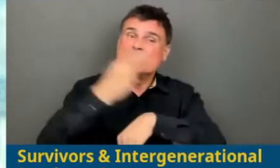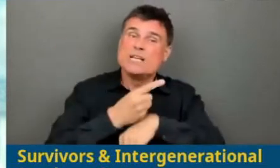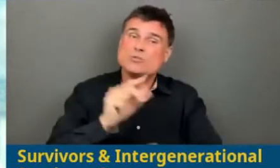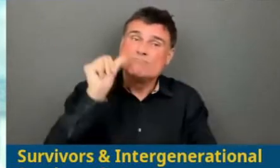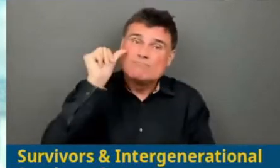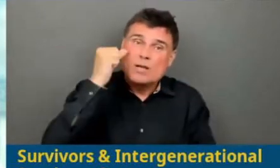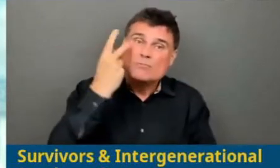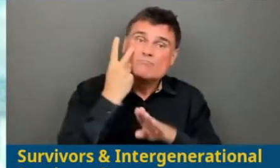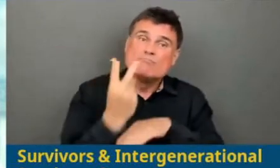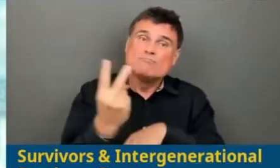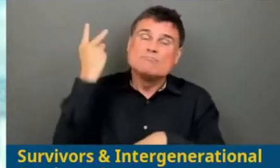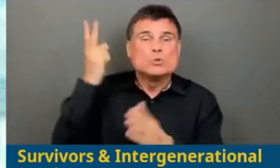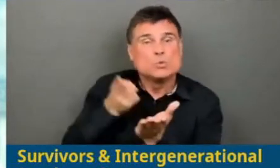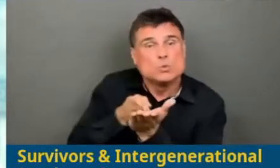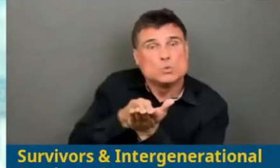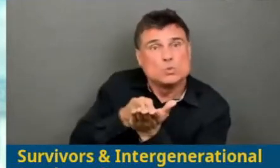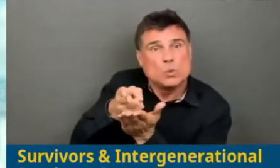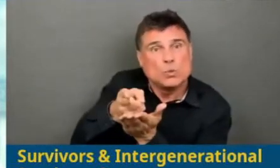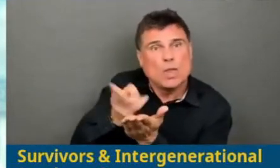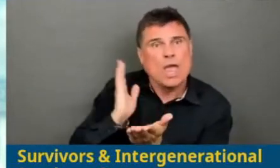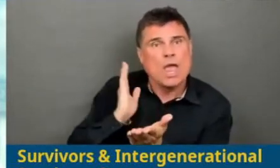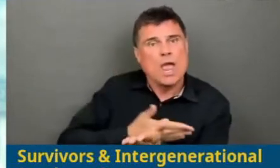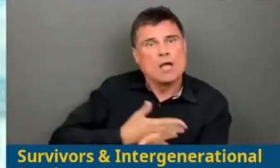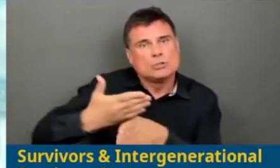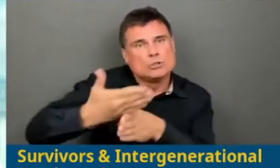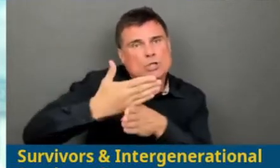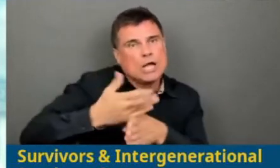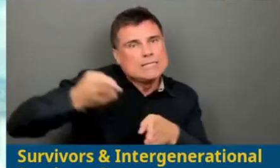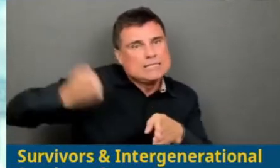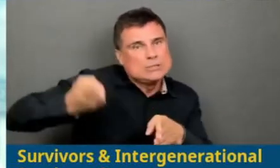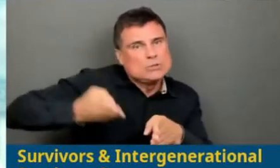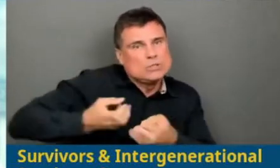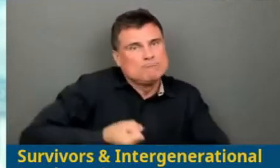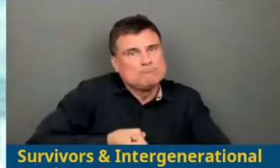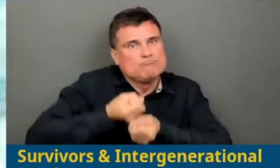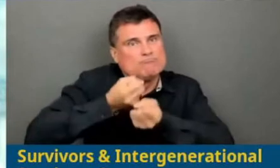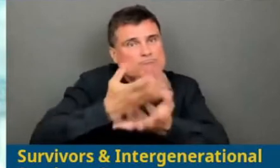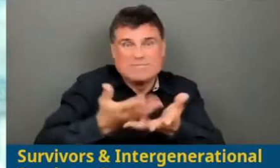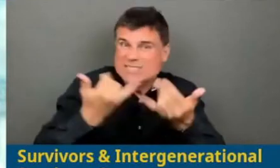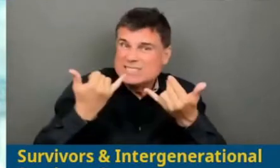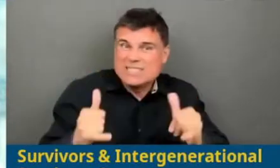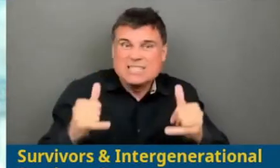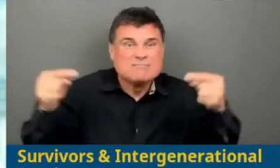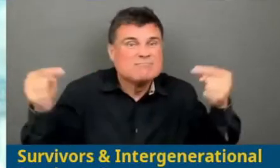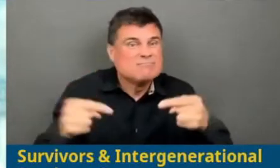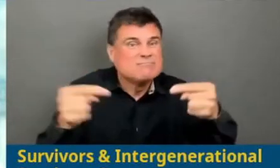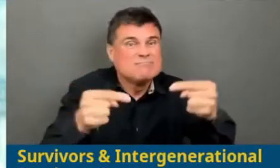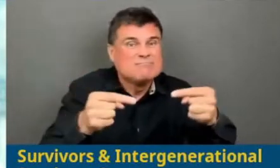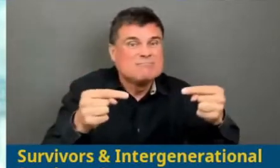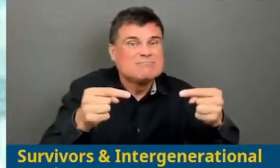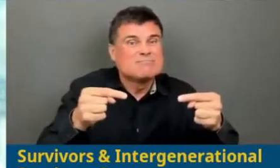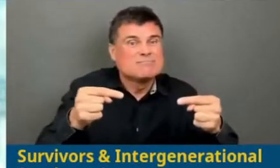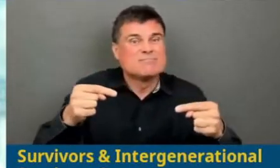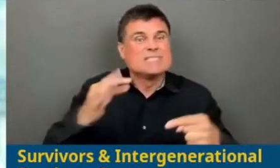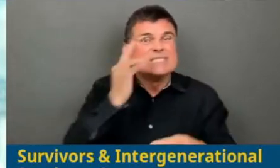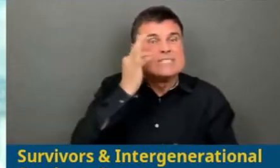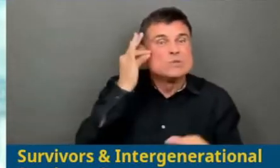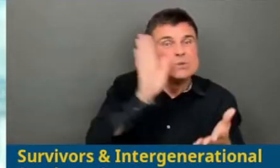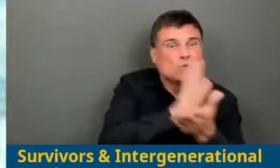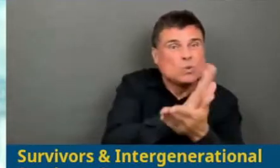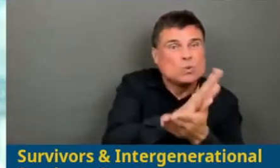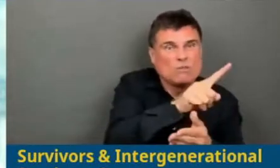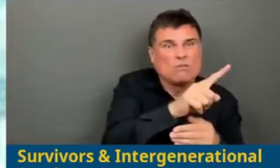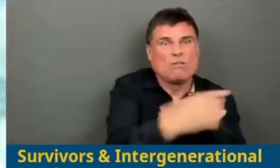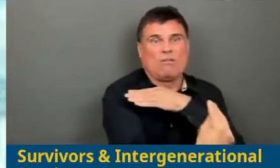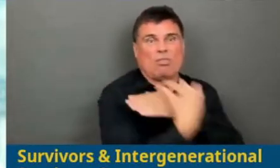shared history, of the ongoing harm caused by residential school, of the legacy of colonialism that we